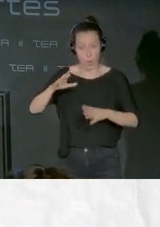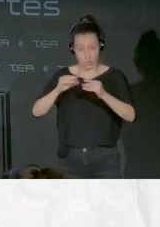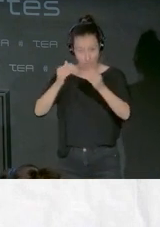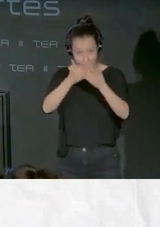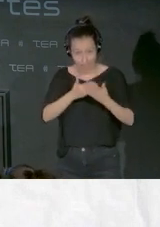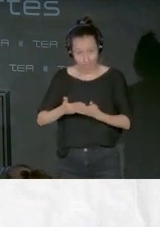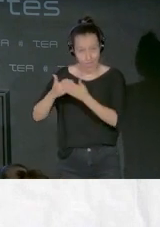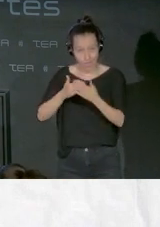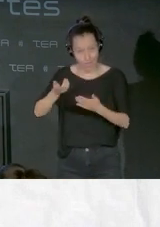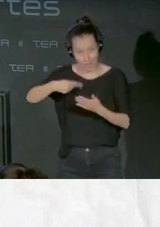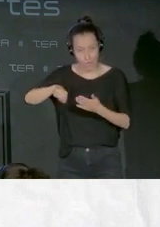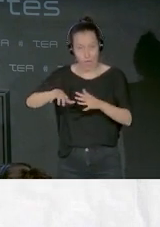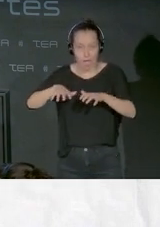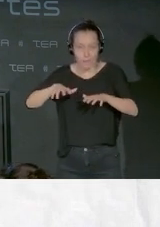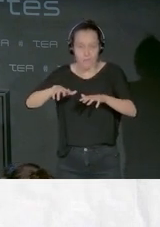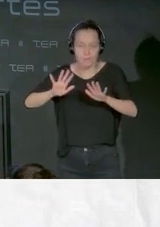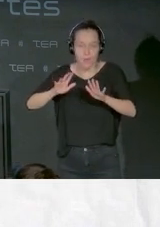doesn't necessarily use anymore.